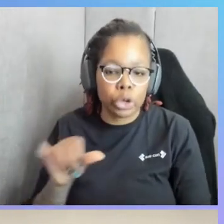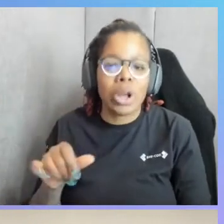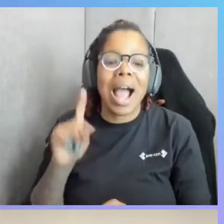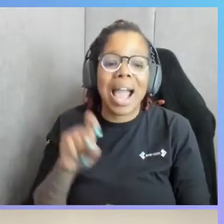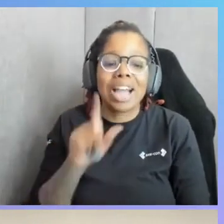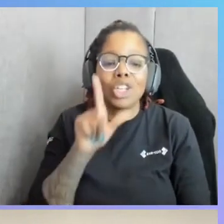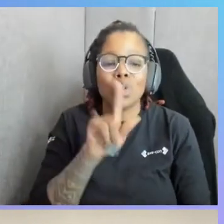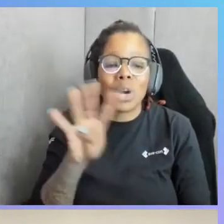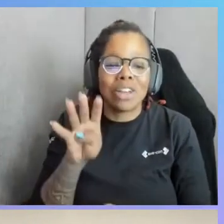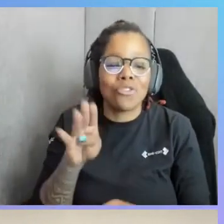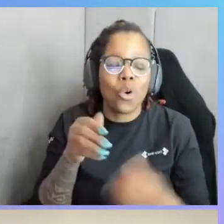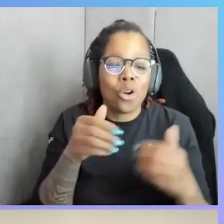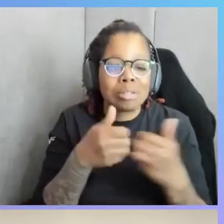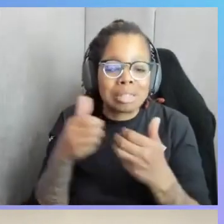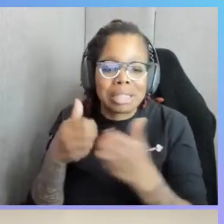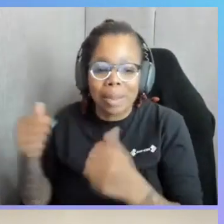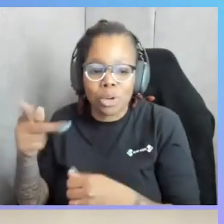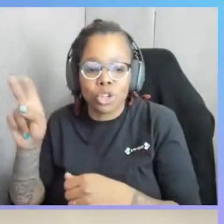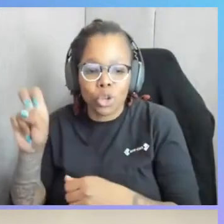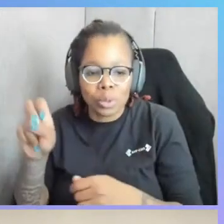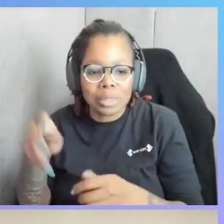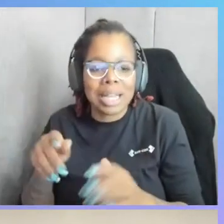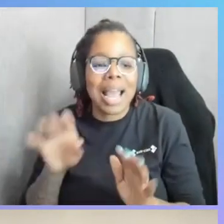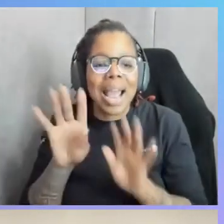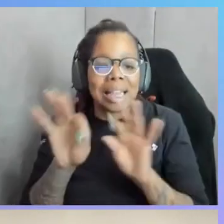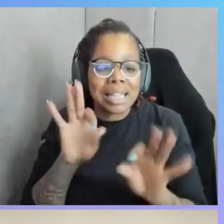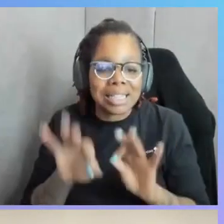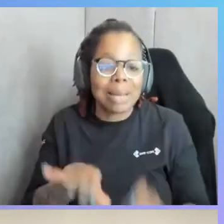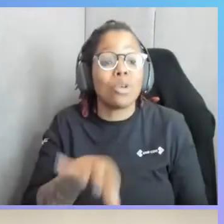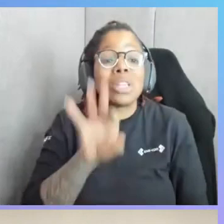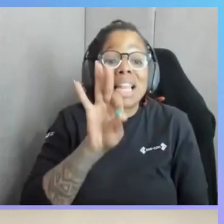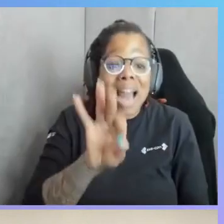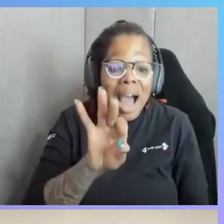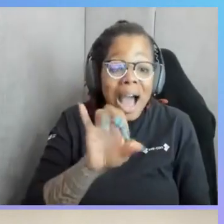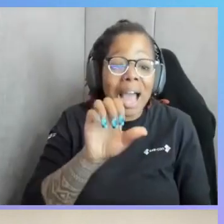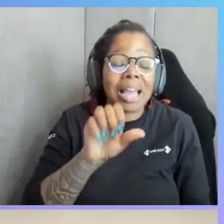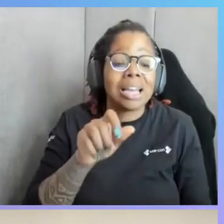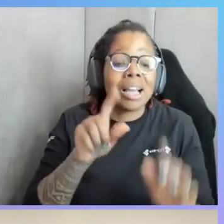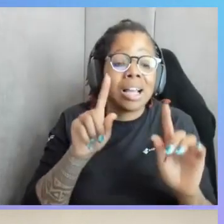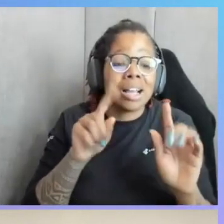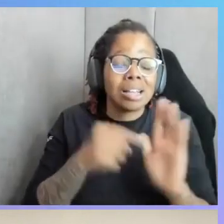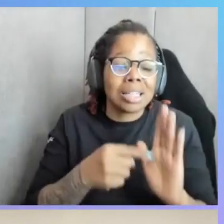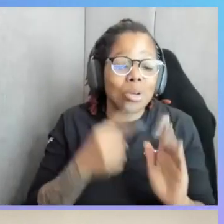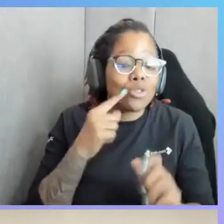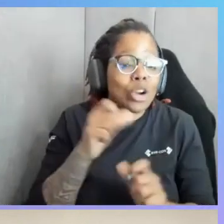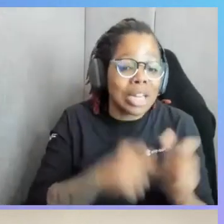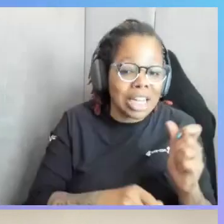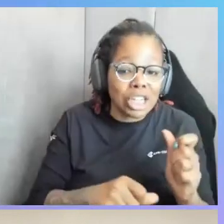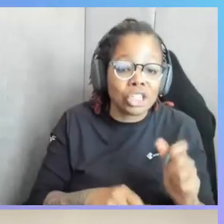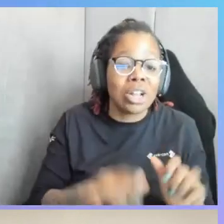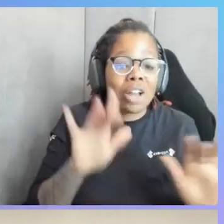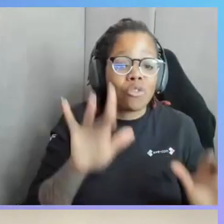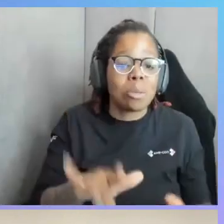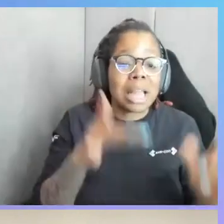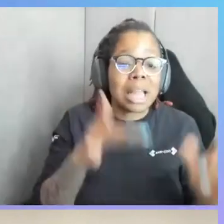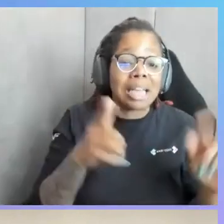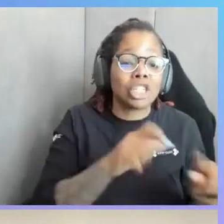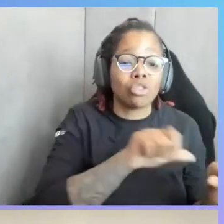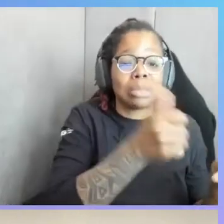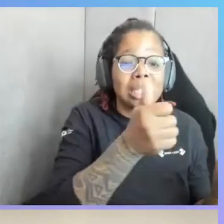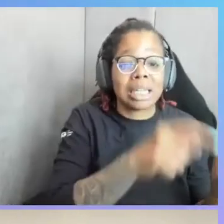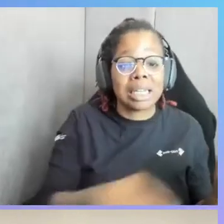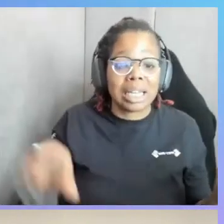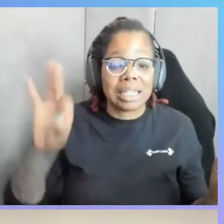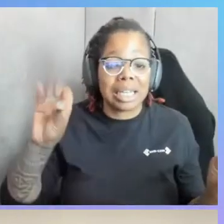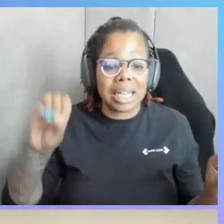hues and then sampled 9 swatches of each of them at lightness values of 10 all the way to 90, for a